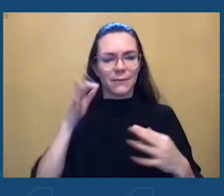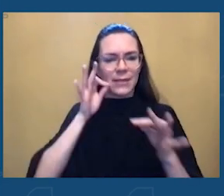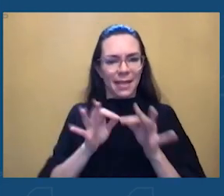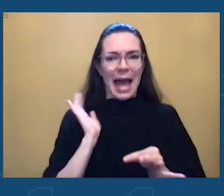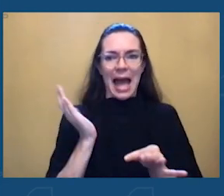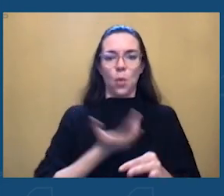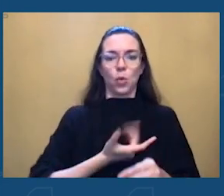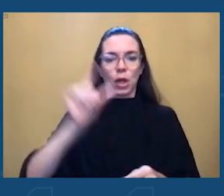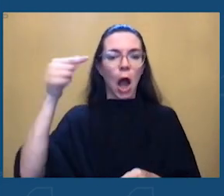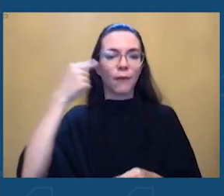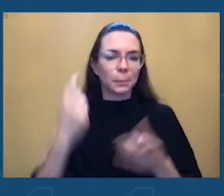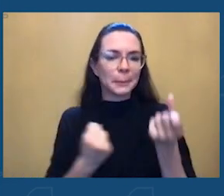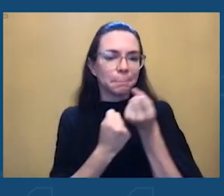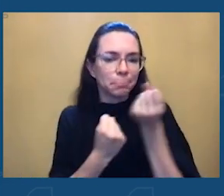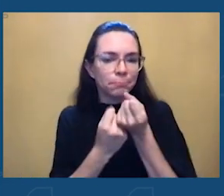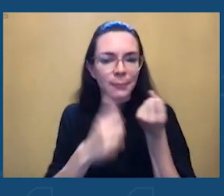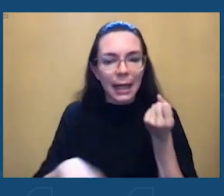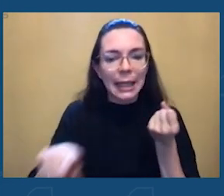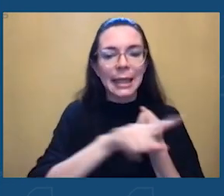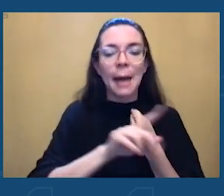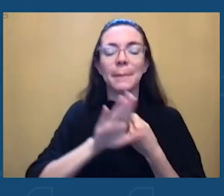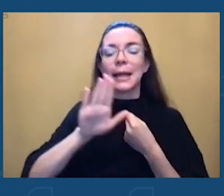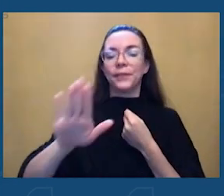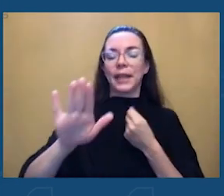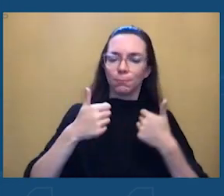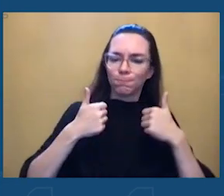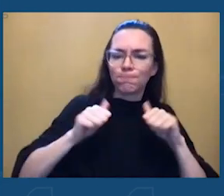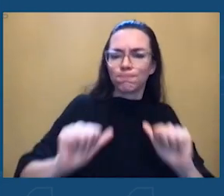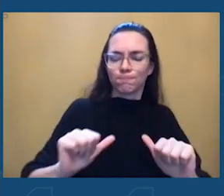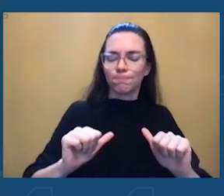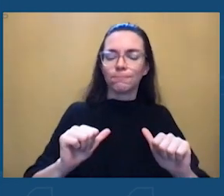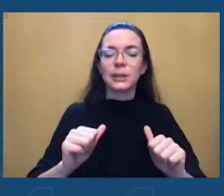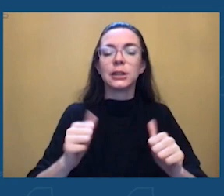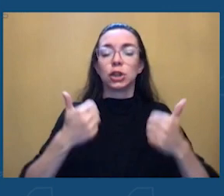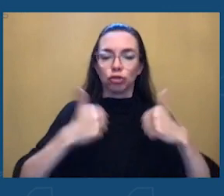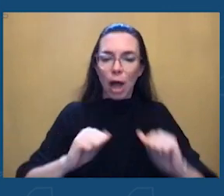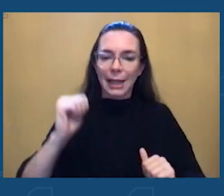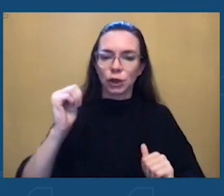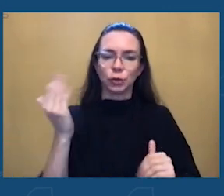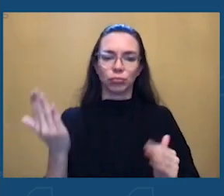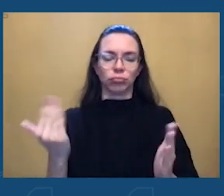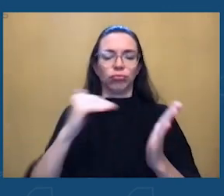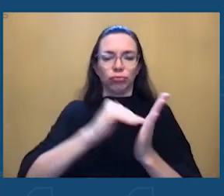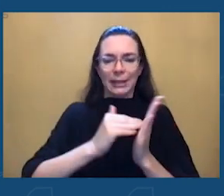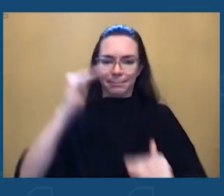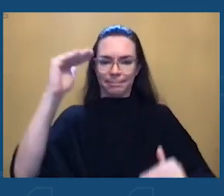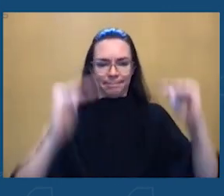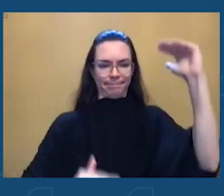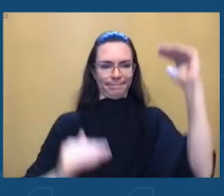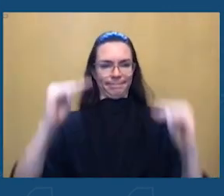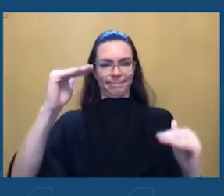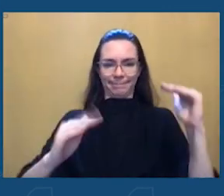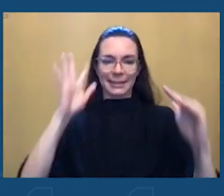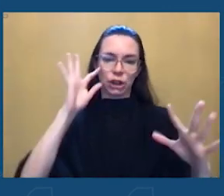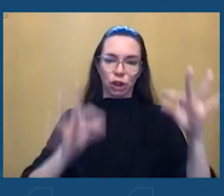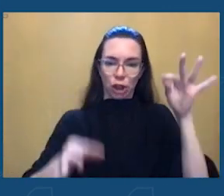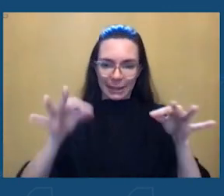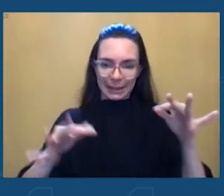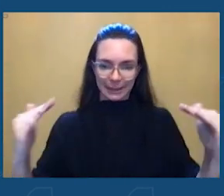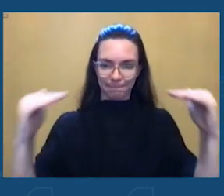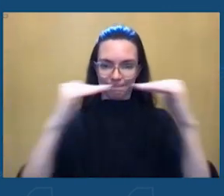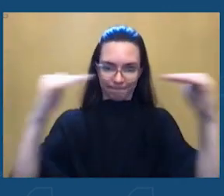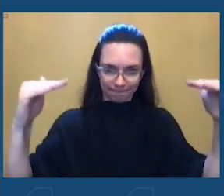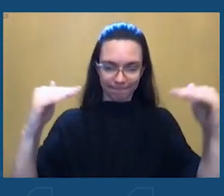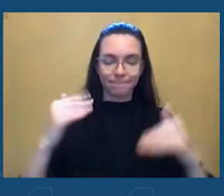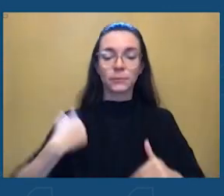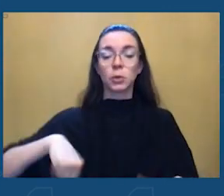them in their efforts and our efforts to rebalance the scales of justice. We have learned